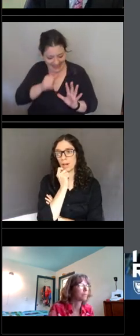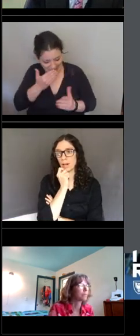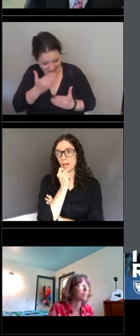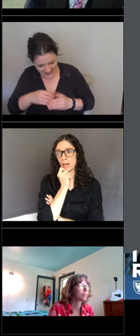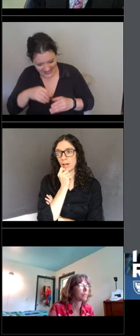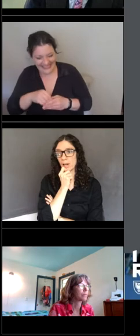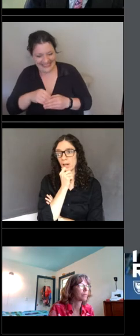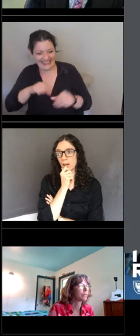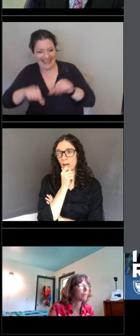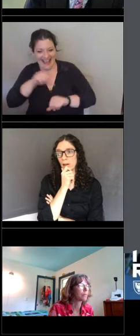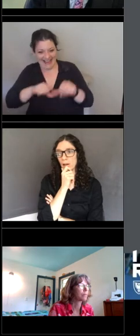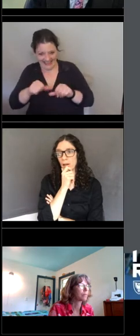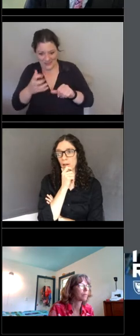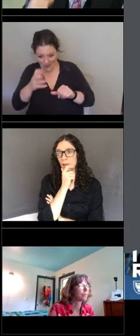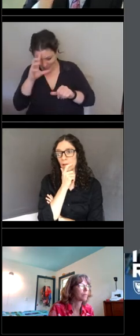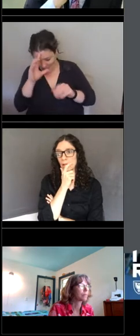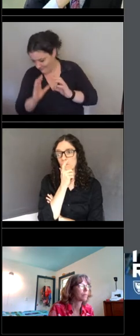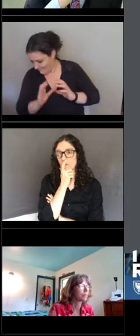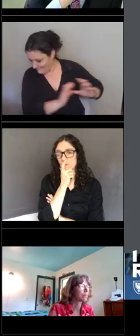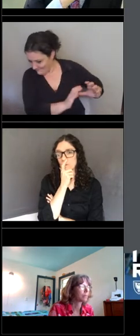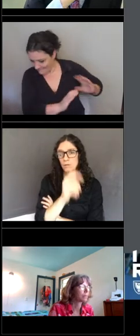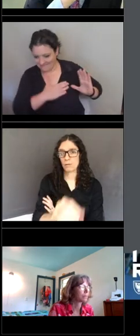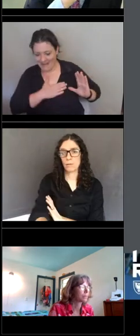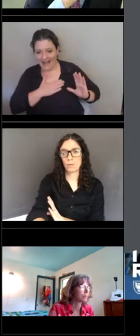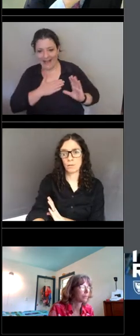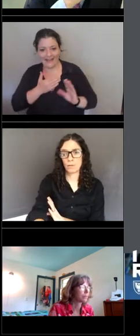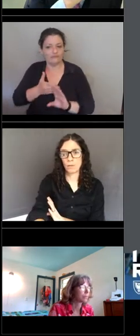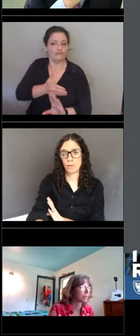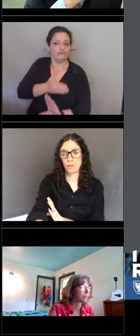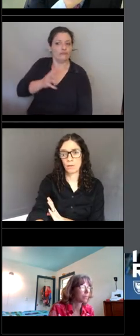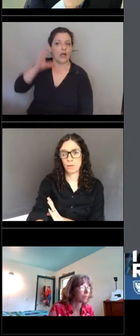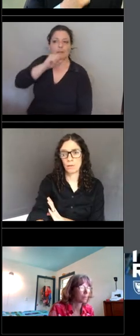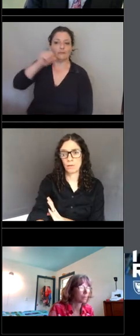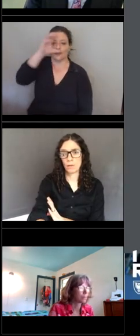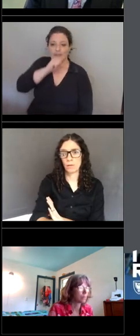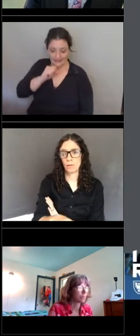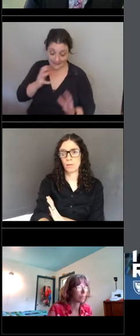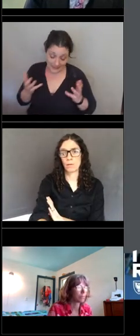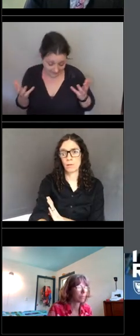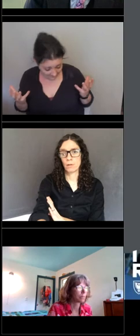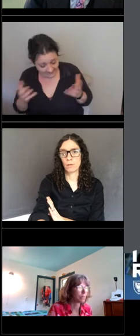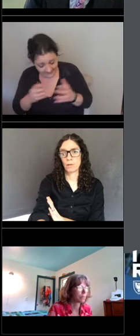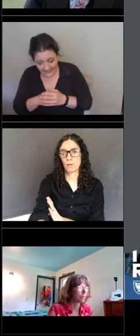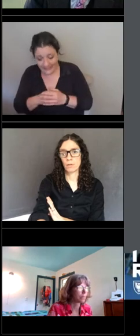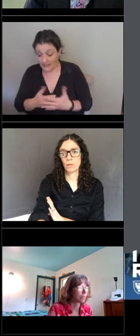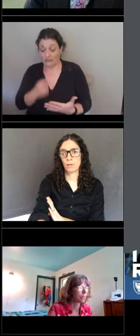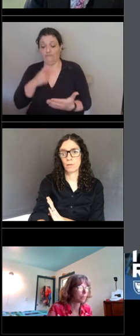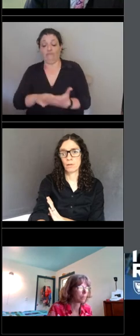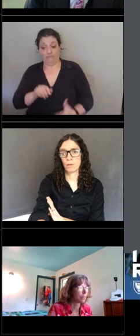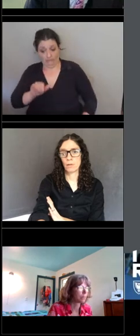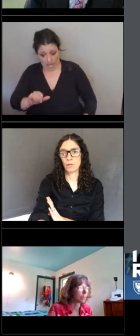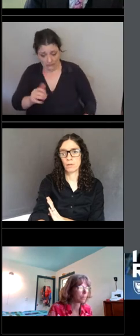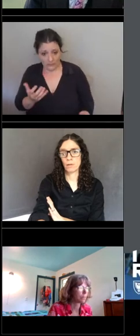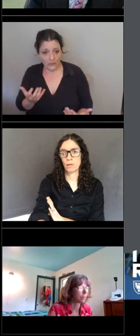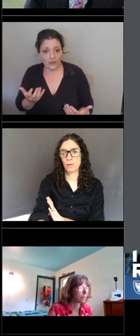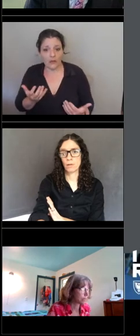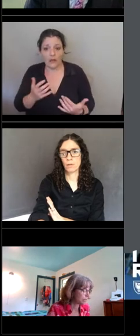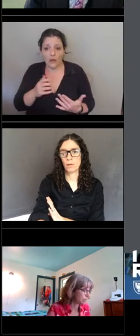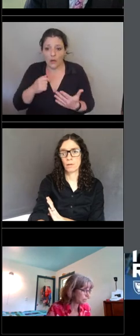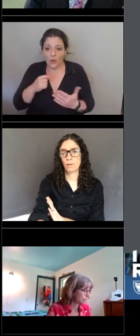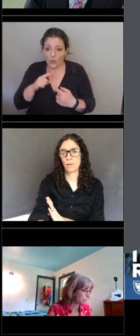to, especially in the higher ranked management plans that have been scored by O'Regan et al. With their climate robustness index, we